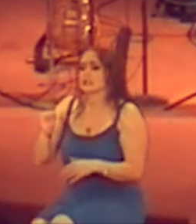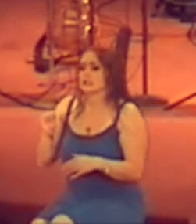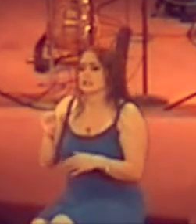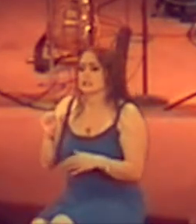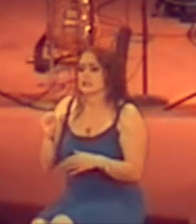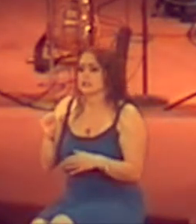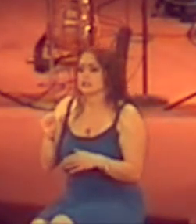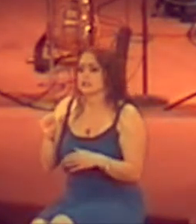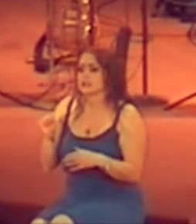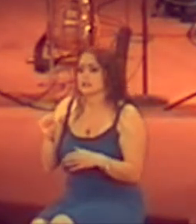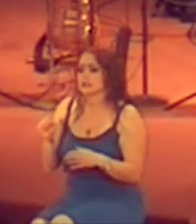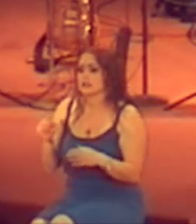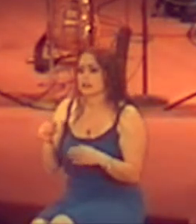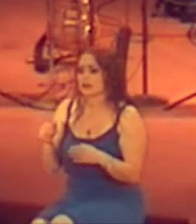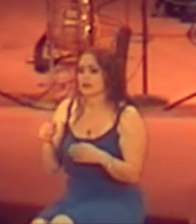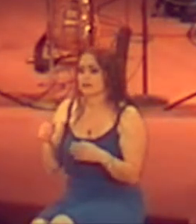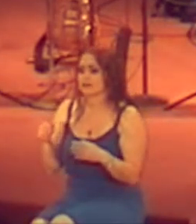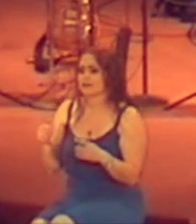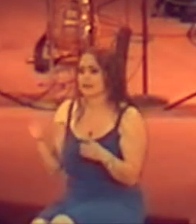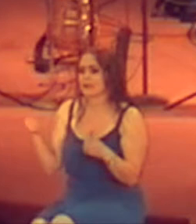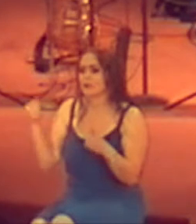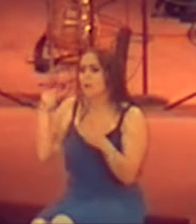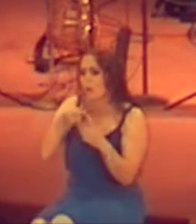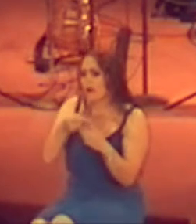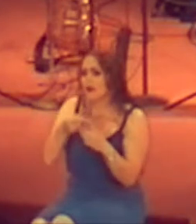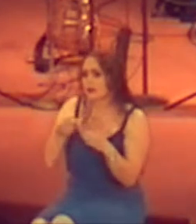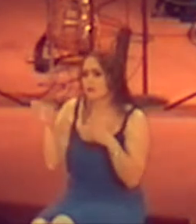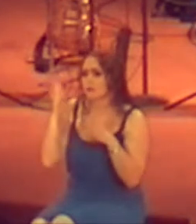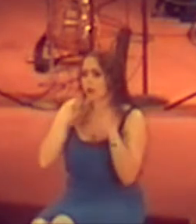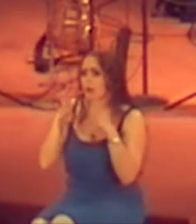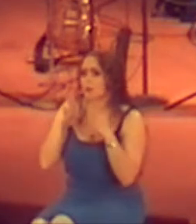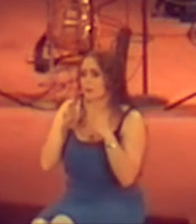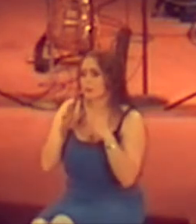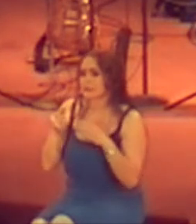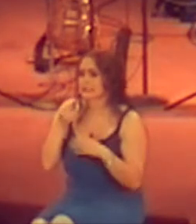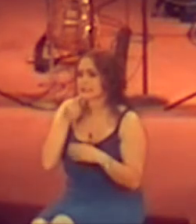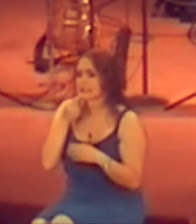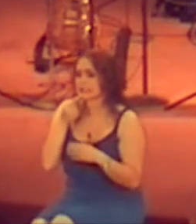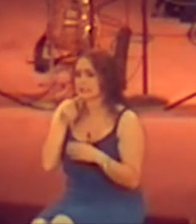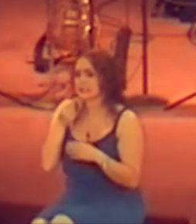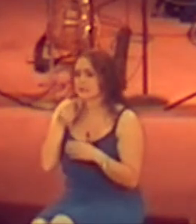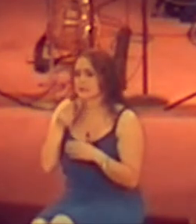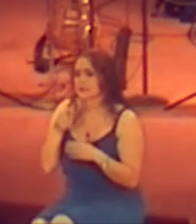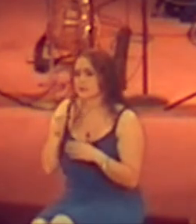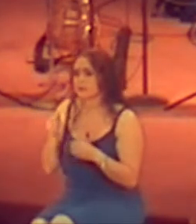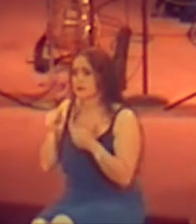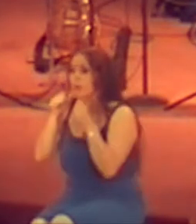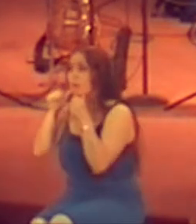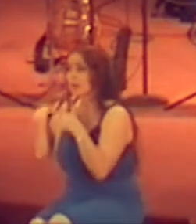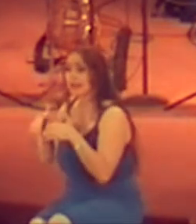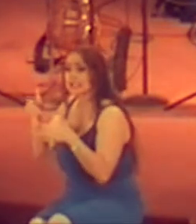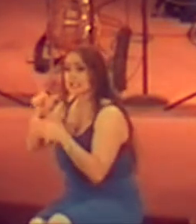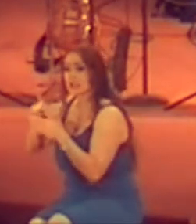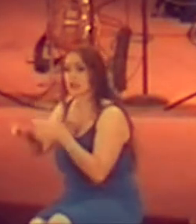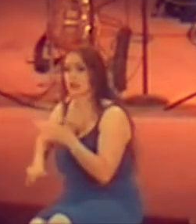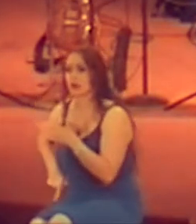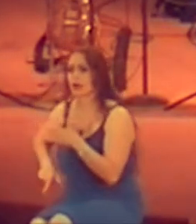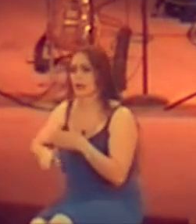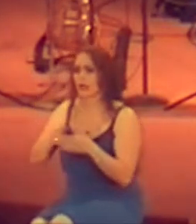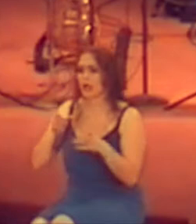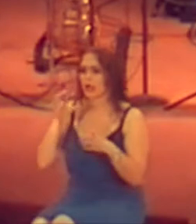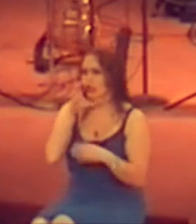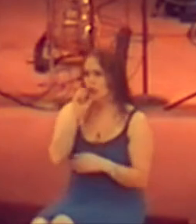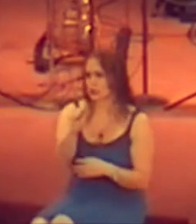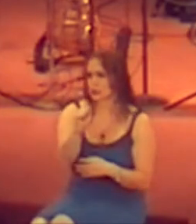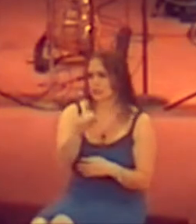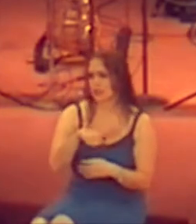makes the tongue so evil. It's duplicity. Blessing the Lord and then cursing others. It reflects the best and the worst traits of